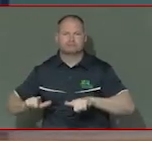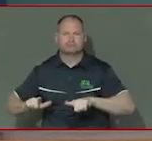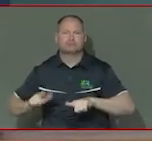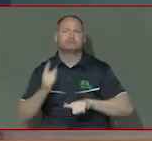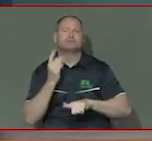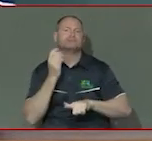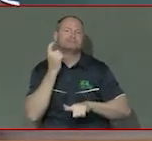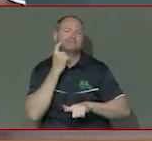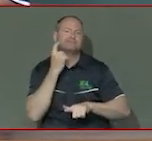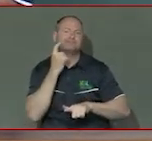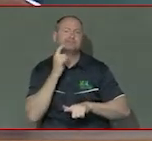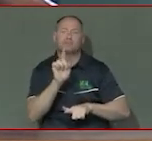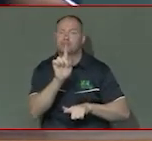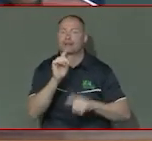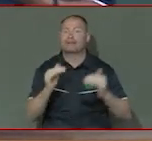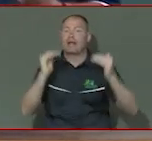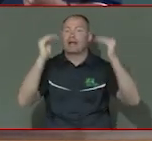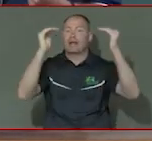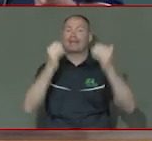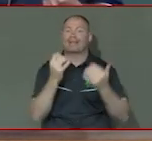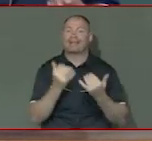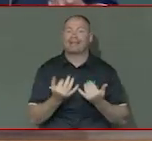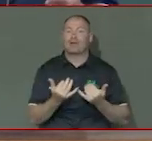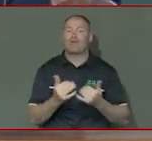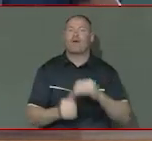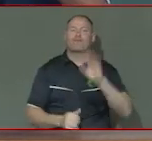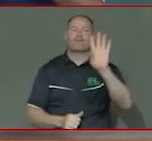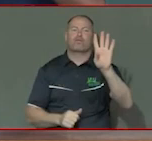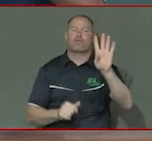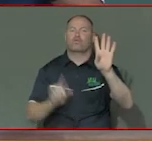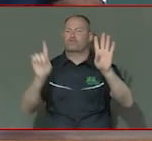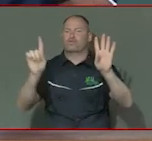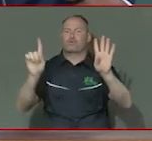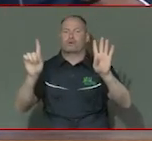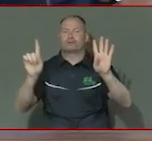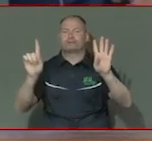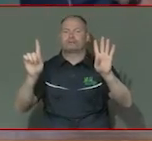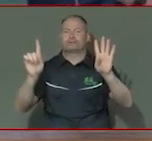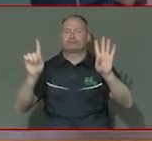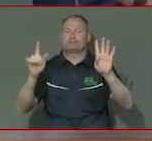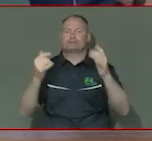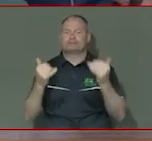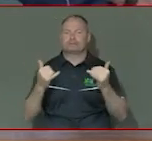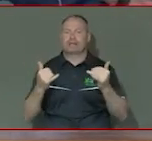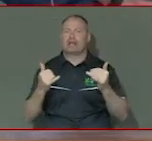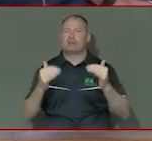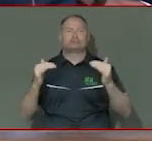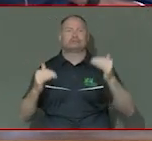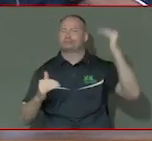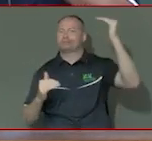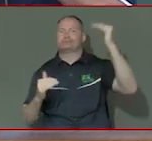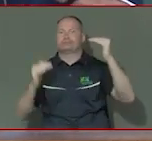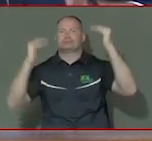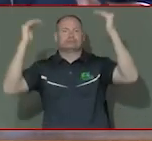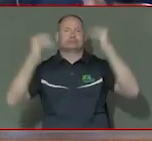teach my learners, if it goes more than 4-1, it becomes a little bit too high. All right. If it's more than 4-1,